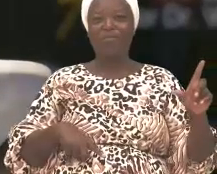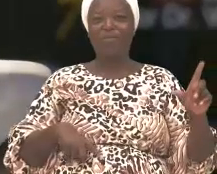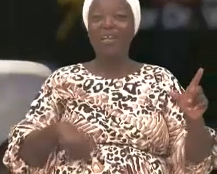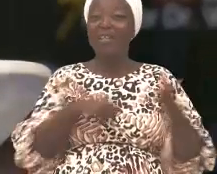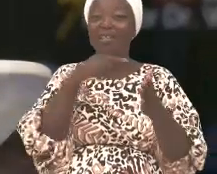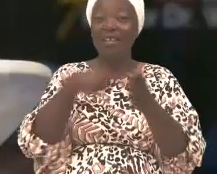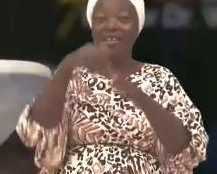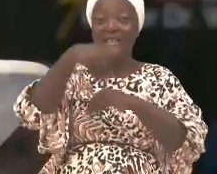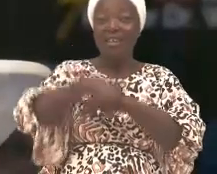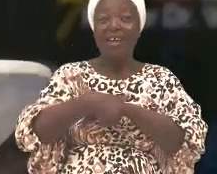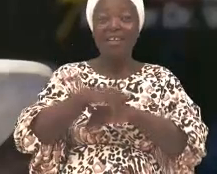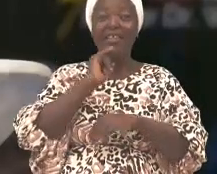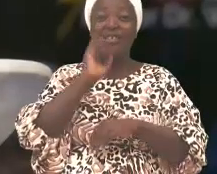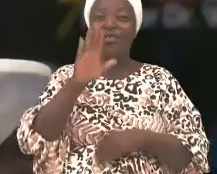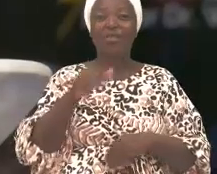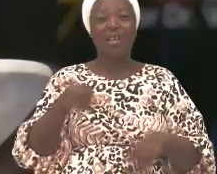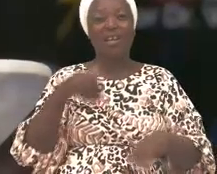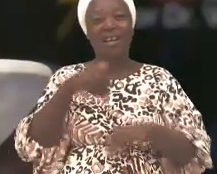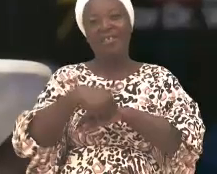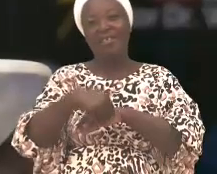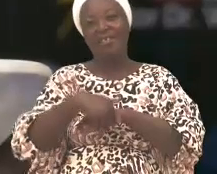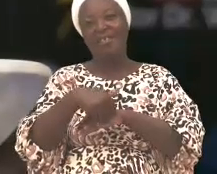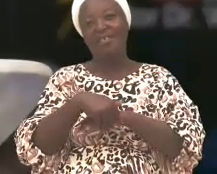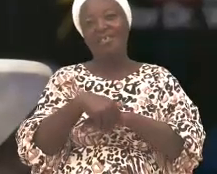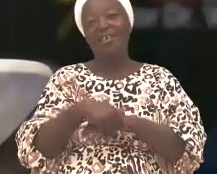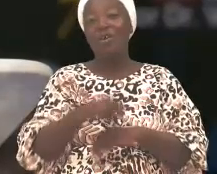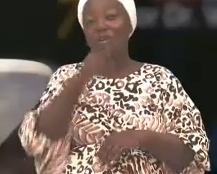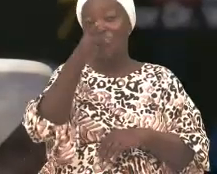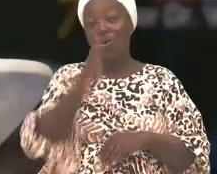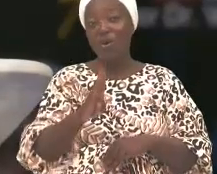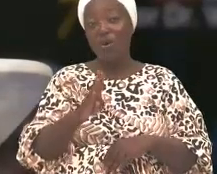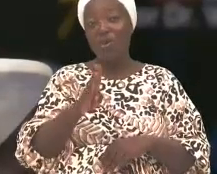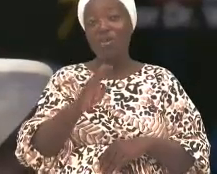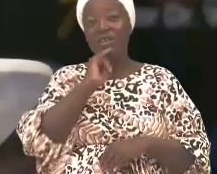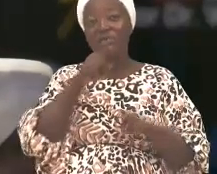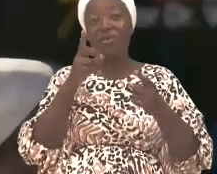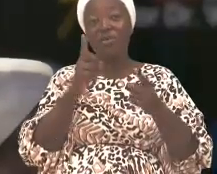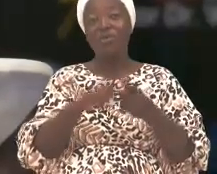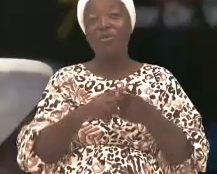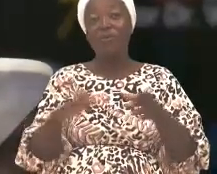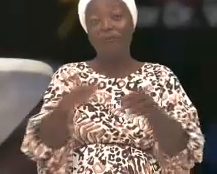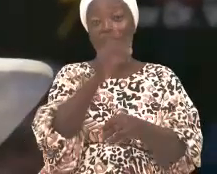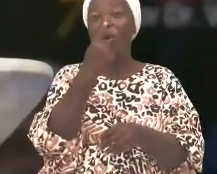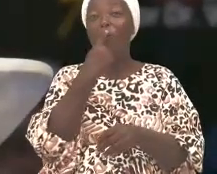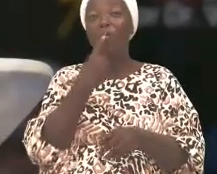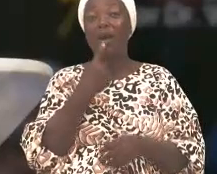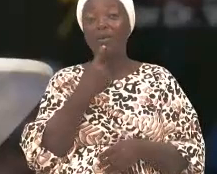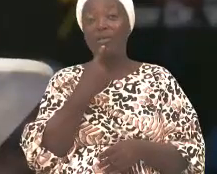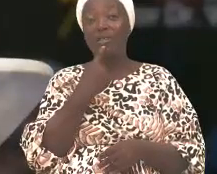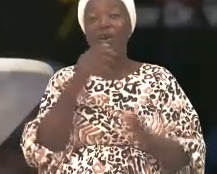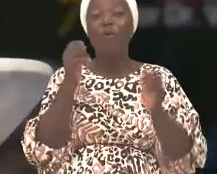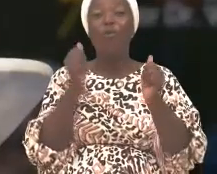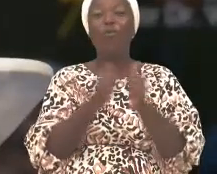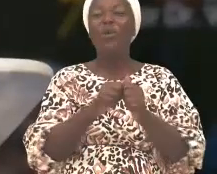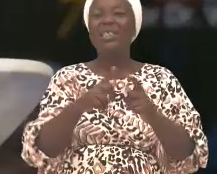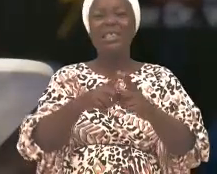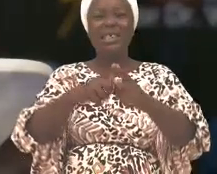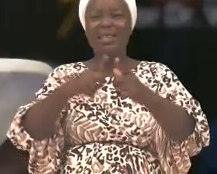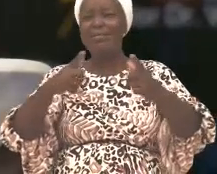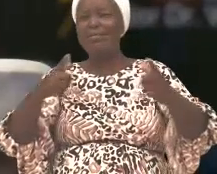Tonight is your night. God is going to fill your mouth with great